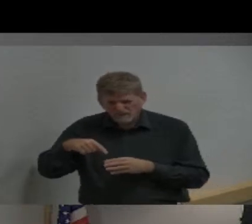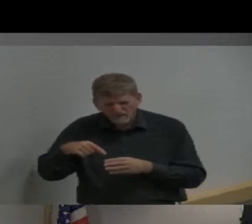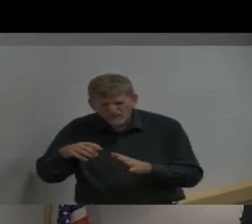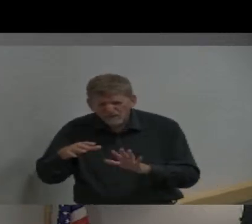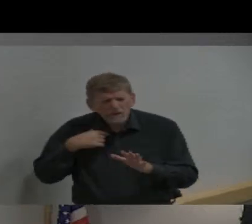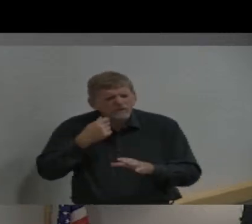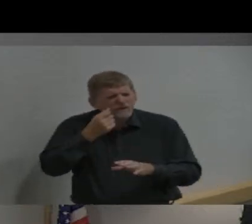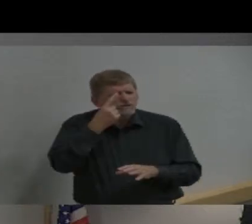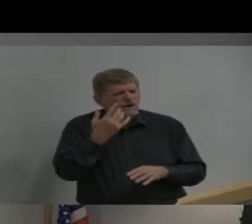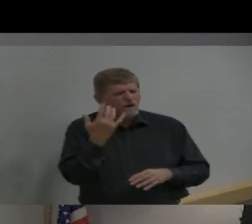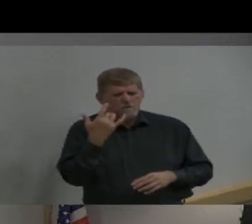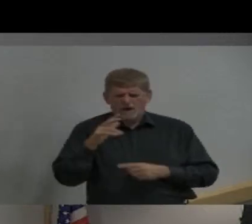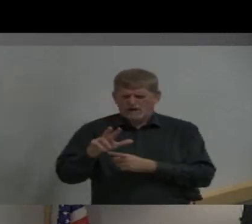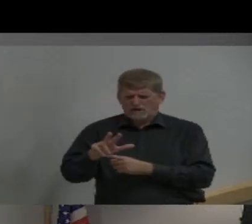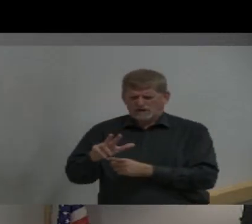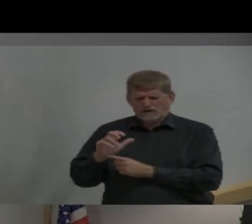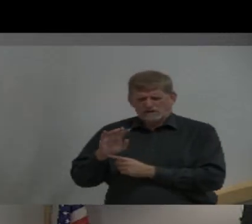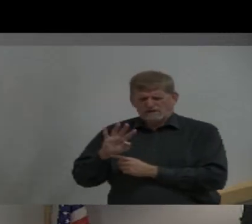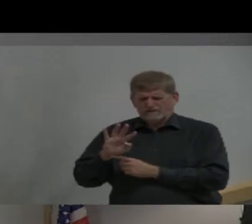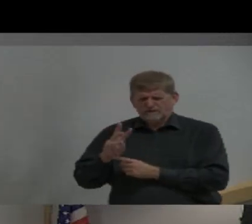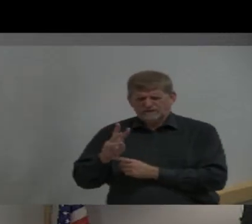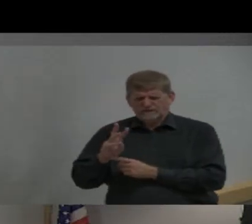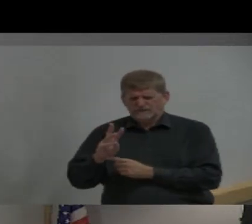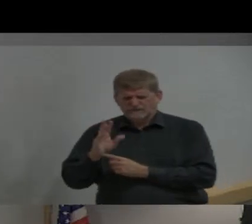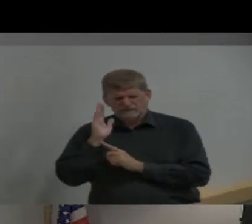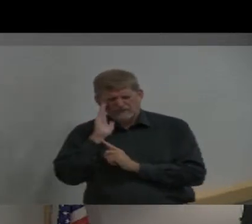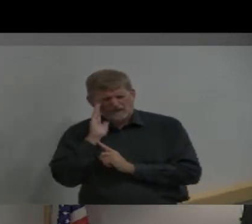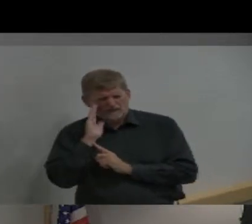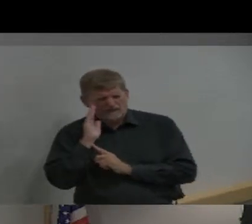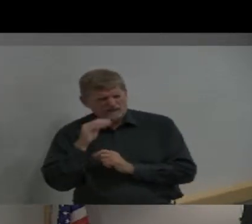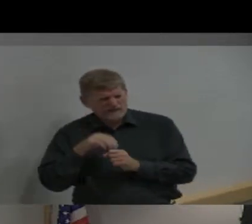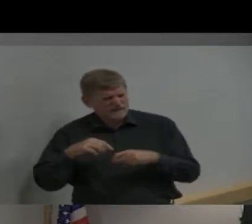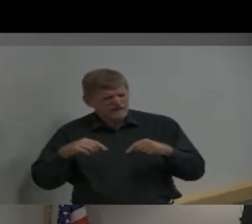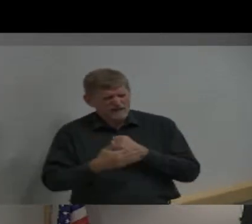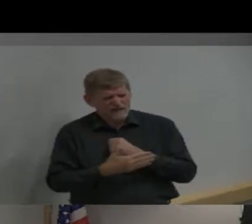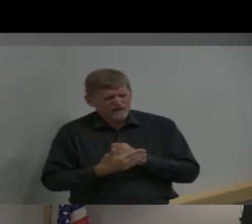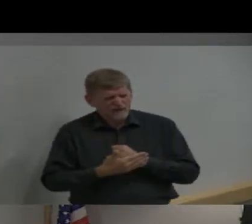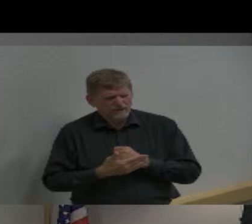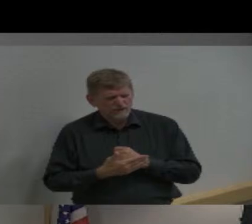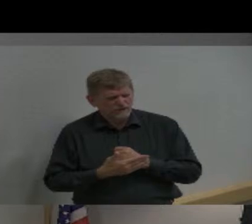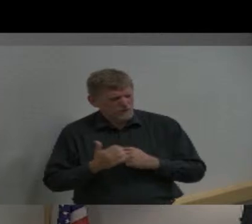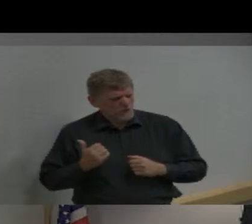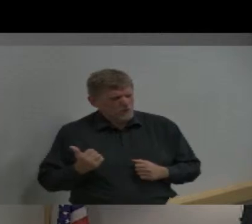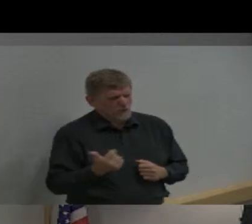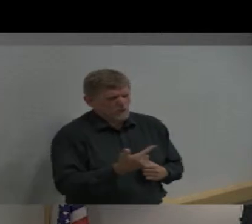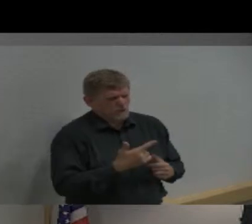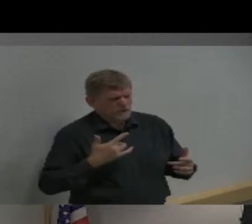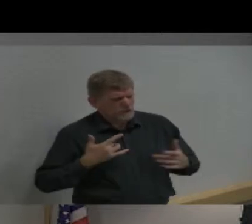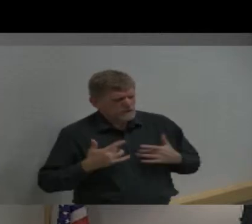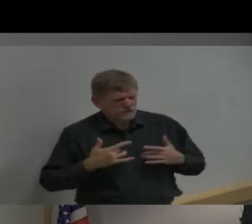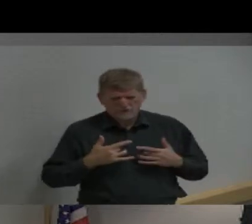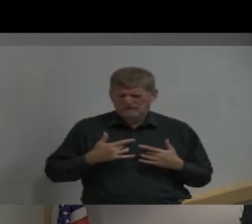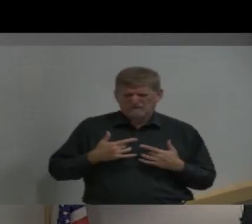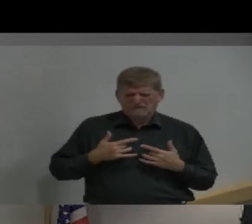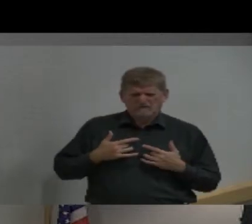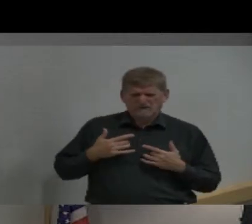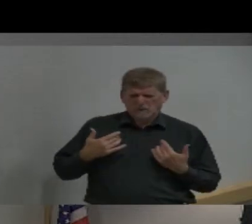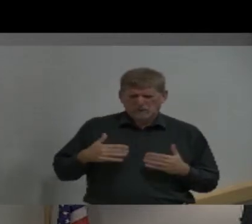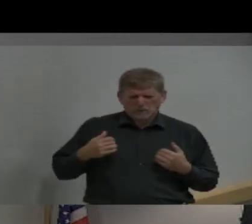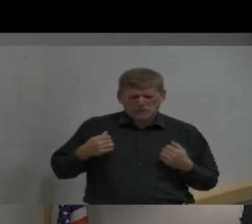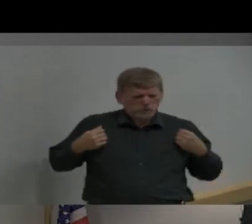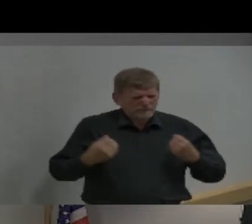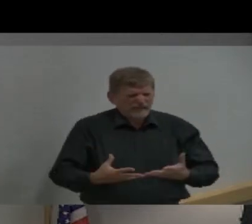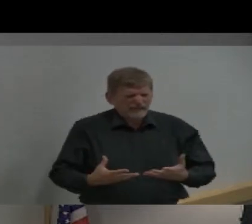and 46 have COVID patients, but we're all a little worried that we get overflowed here. We're at capacity. I'm at 95+%